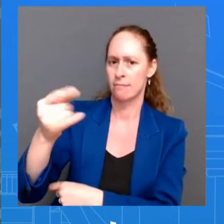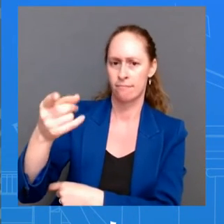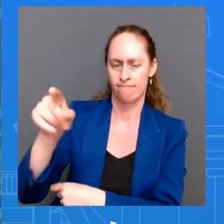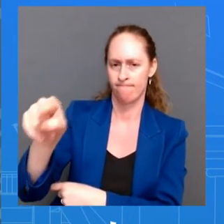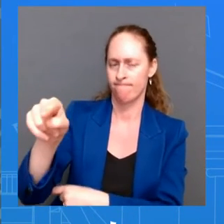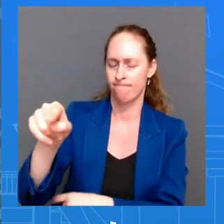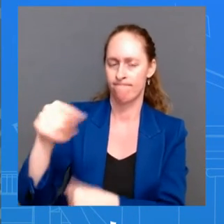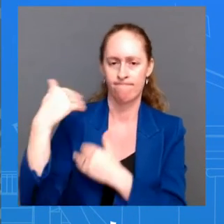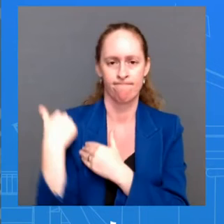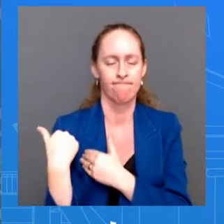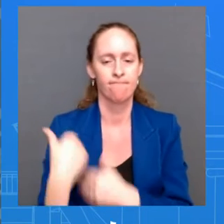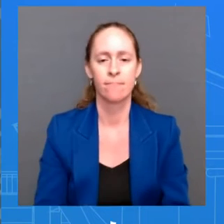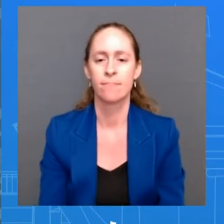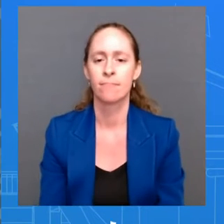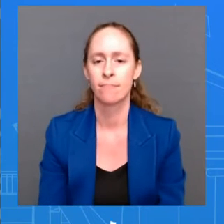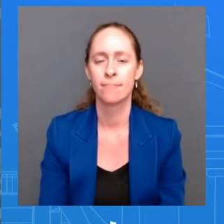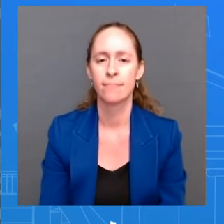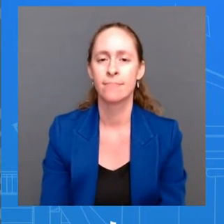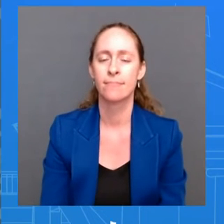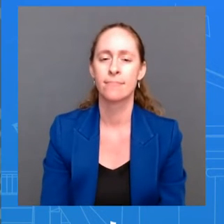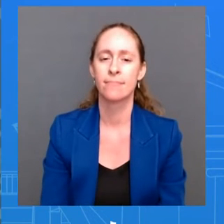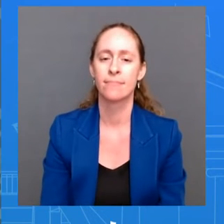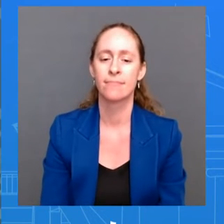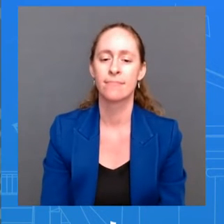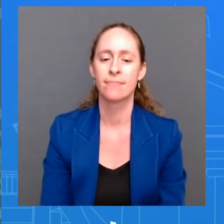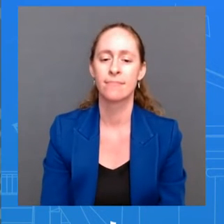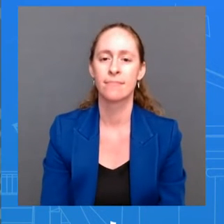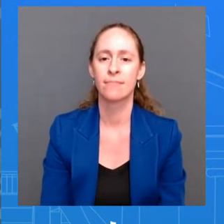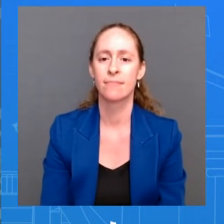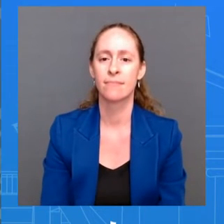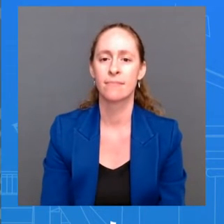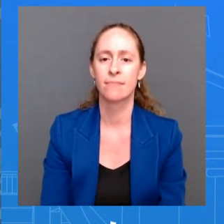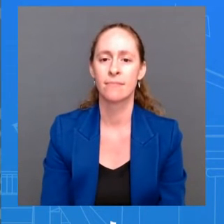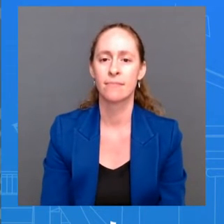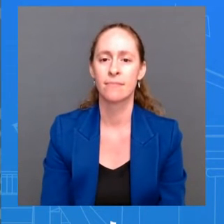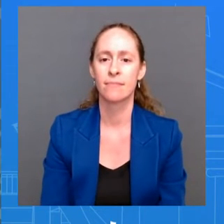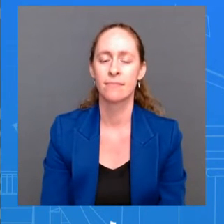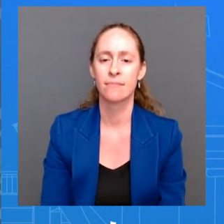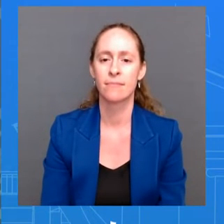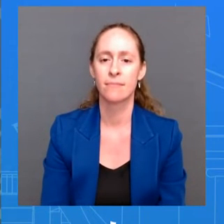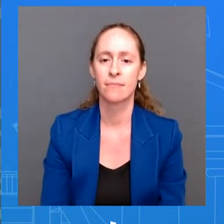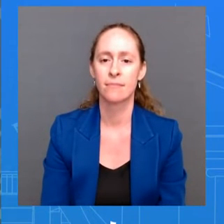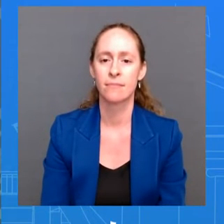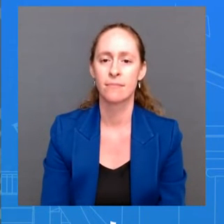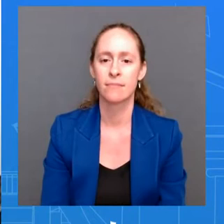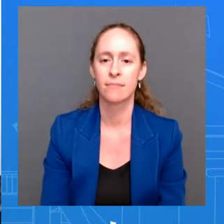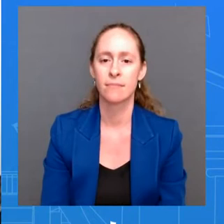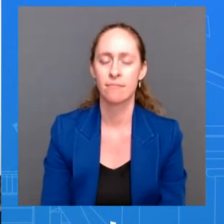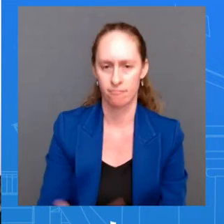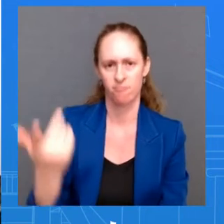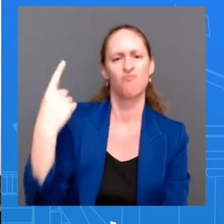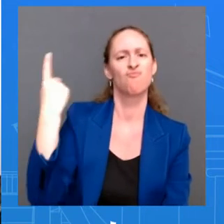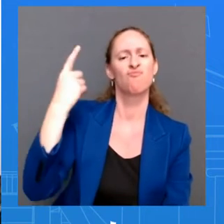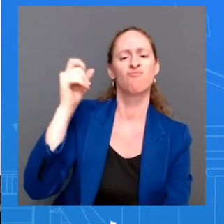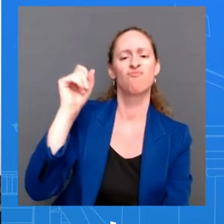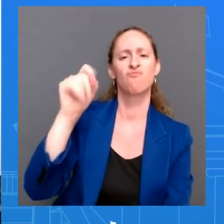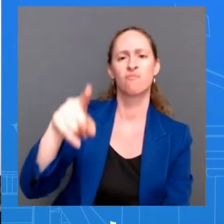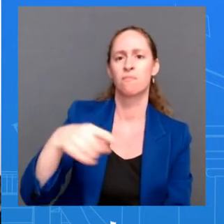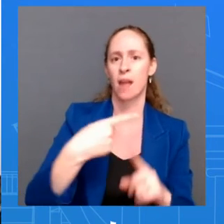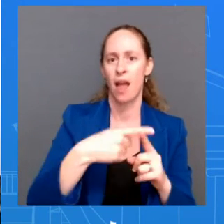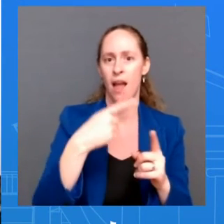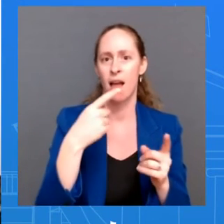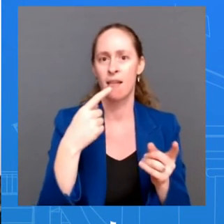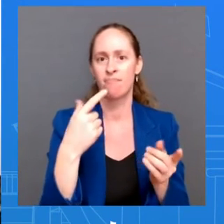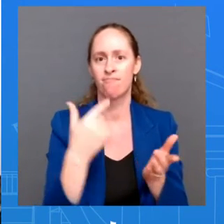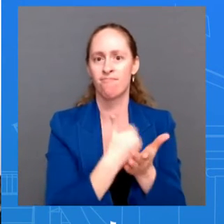Thanks. Quickly to go back to the Inflation Reduction Act, there's a projection out from the Penn Wharton budget model